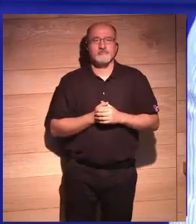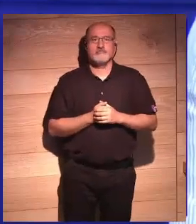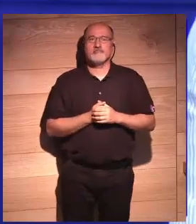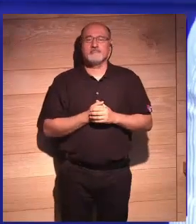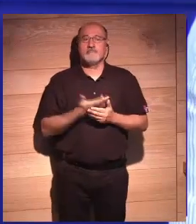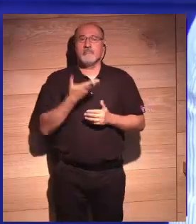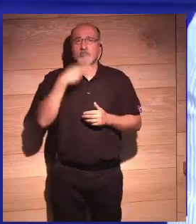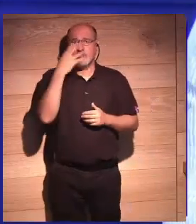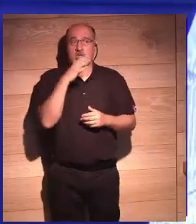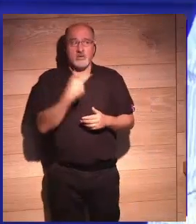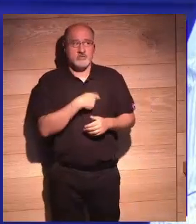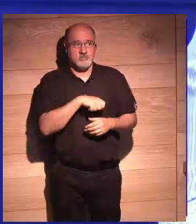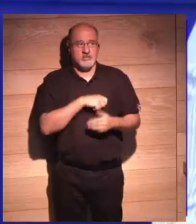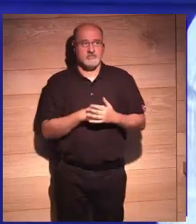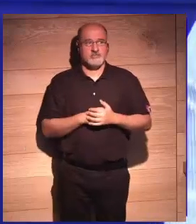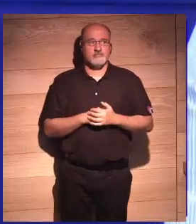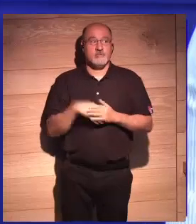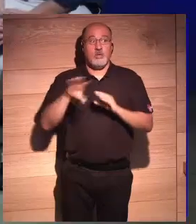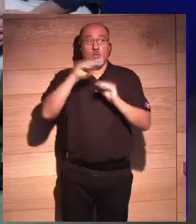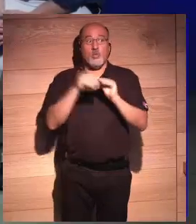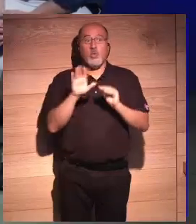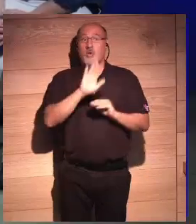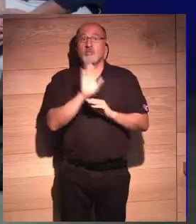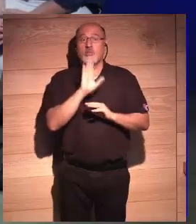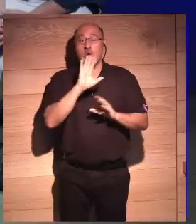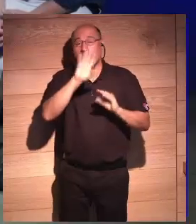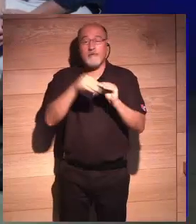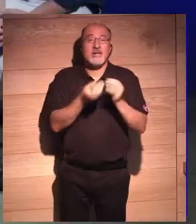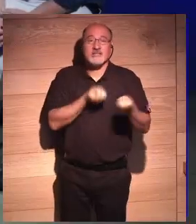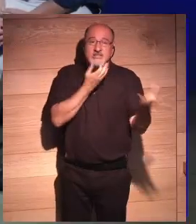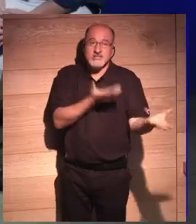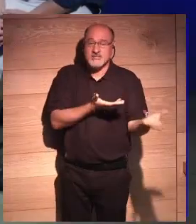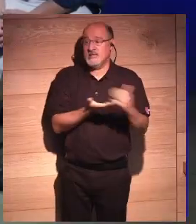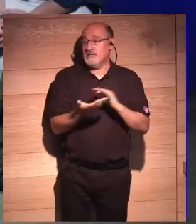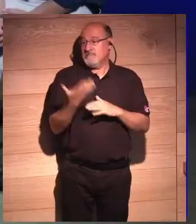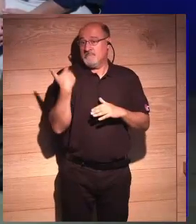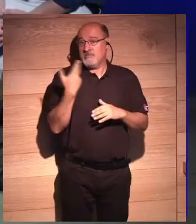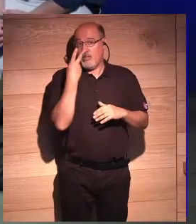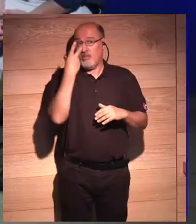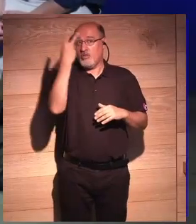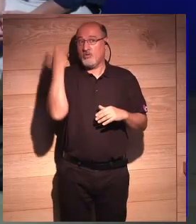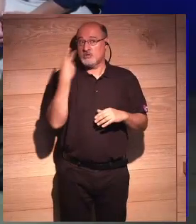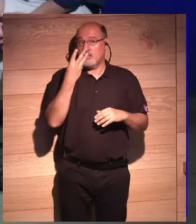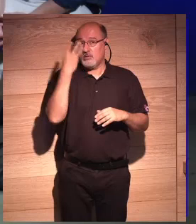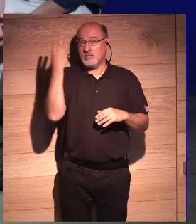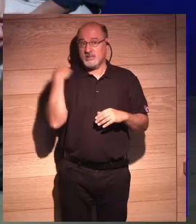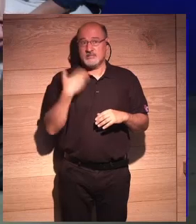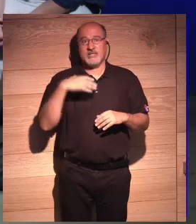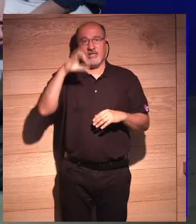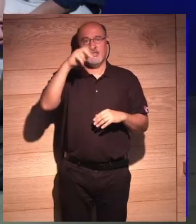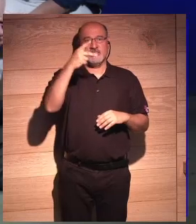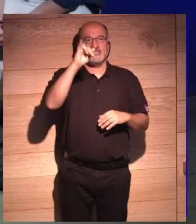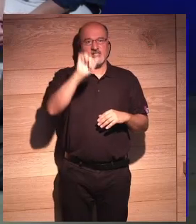them, because I think that will be very important references, at least here in Spain. Well, just to complete, I think that 2 years and a